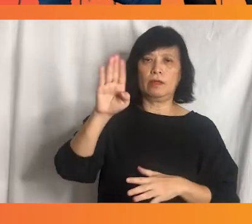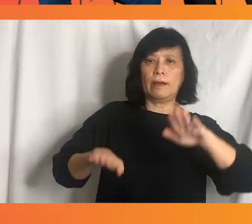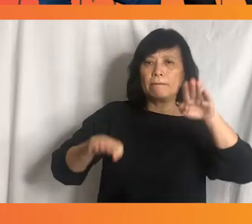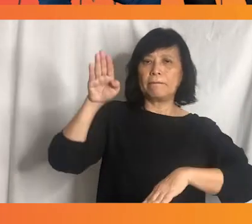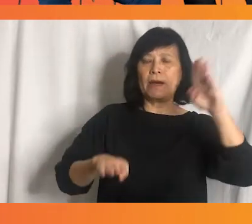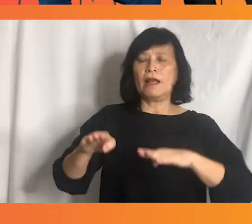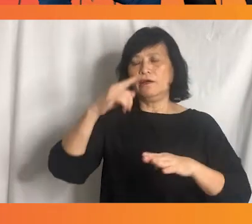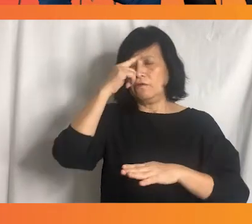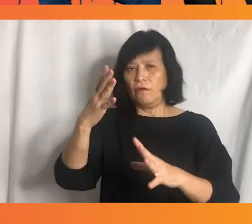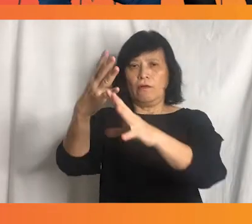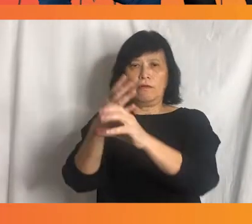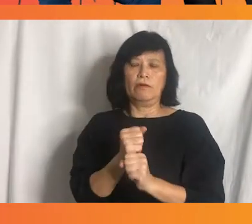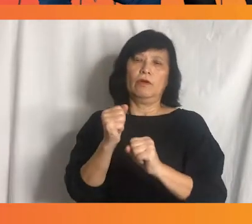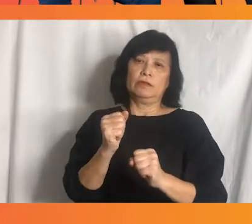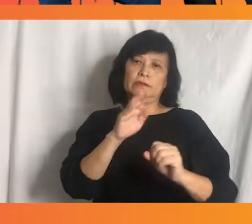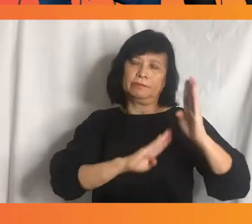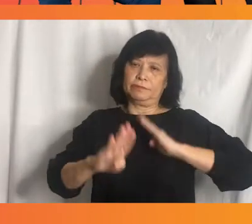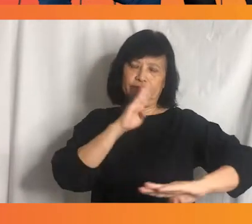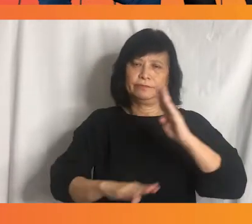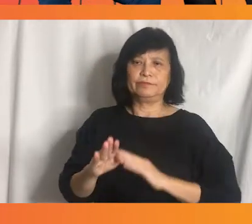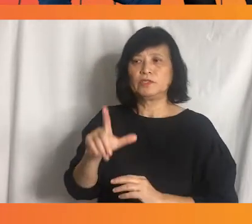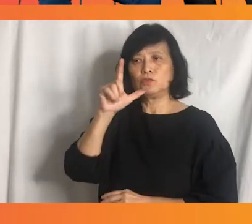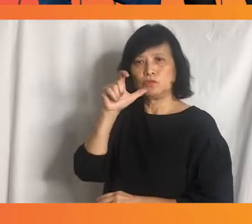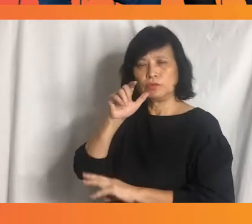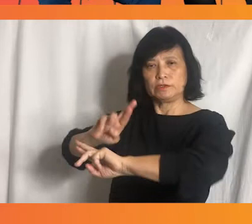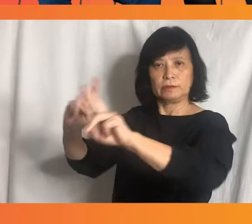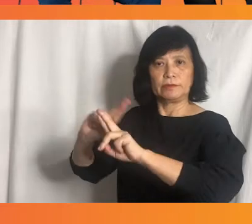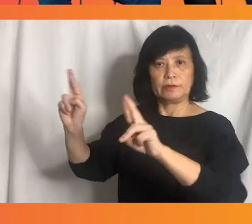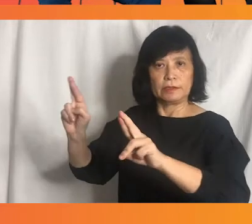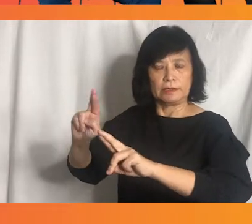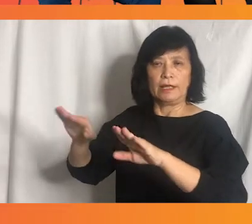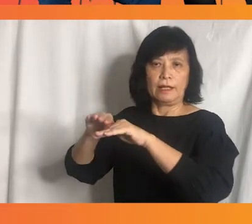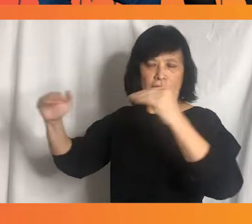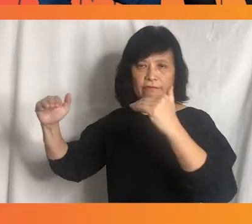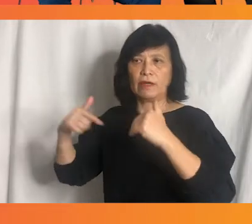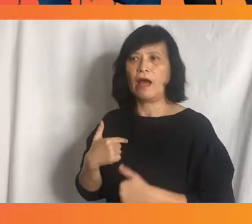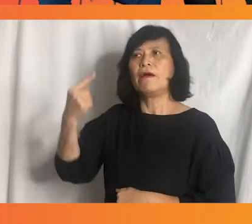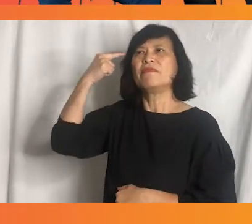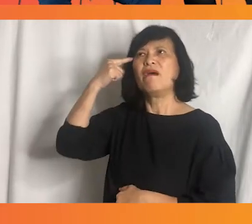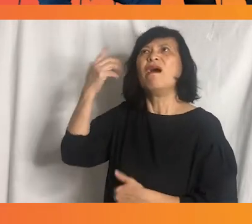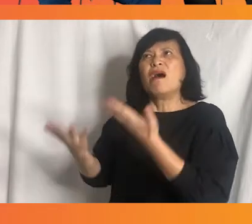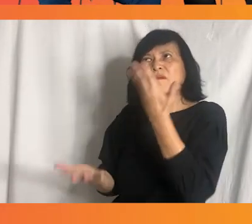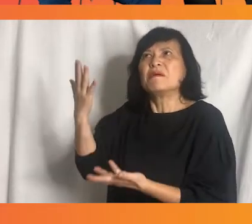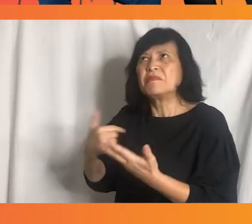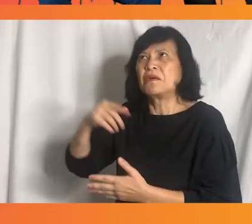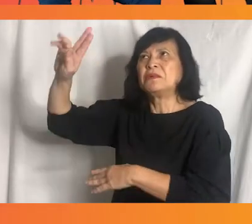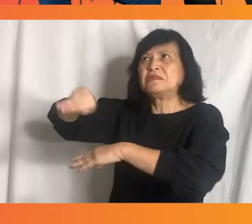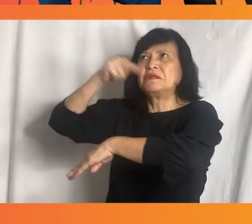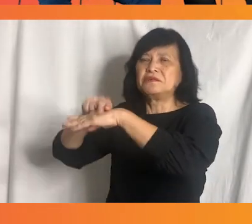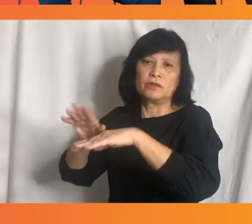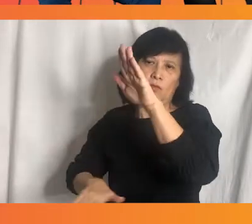desired behavior. Someone in preparation stage will say things like, I'm thinking I might start taking nature walks next